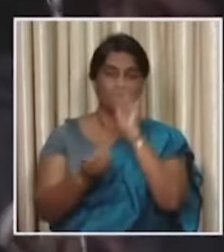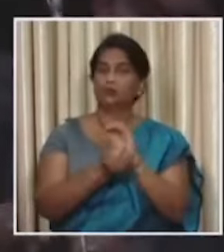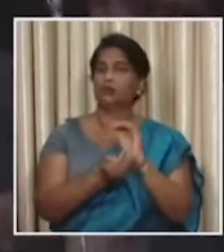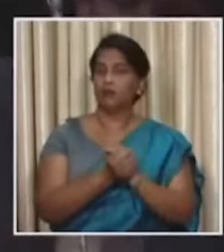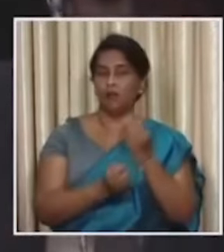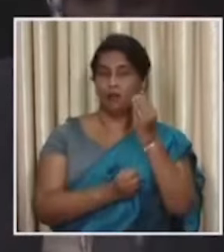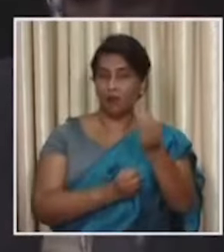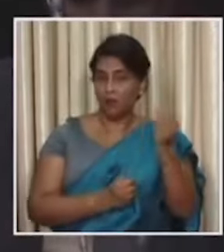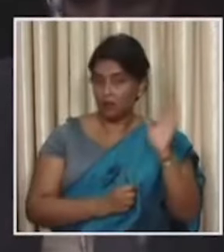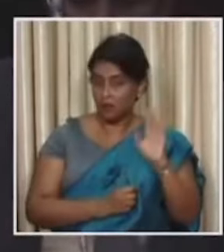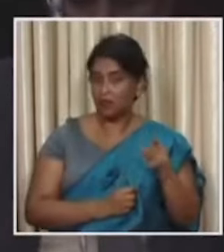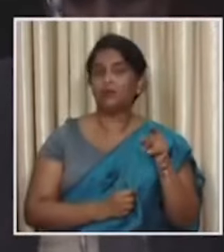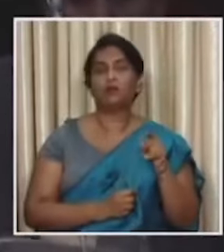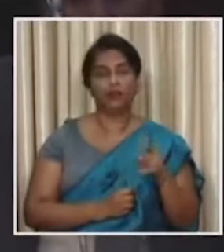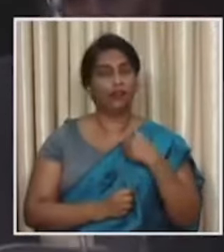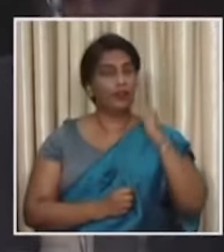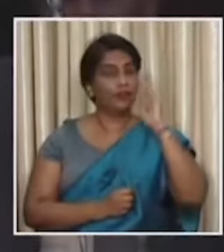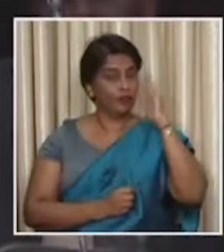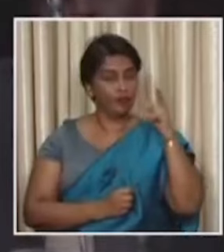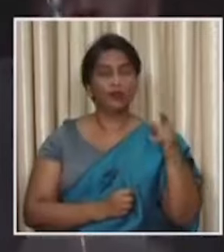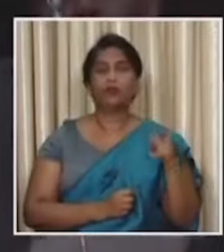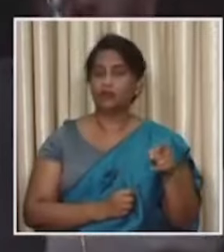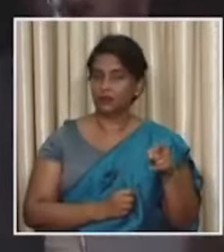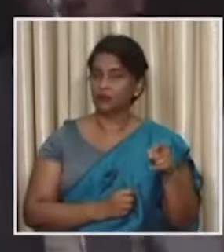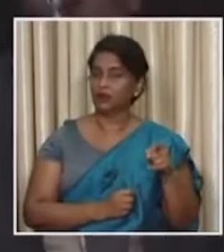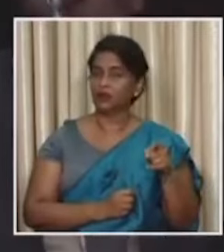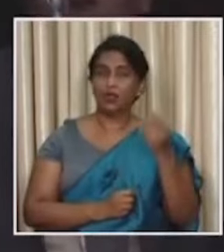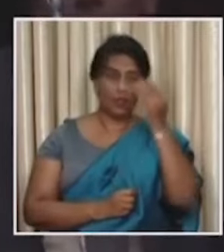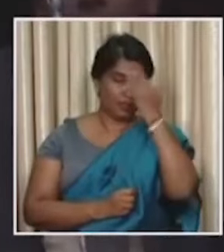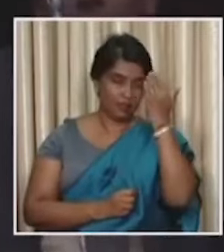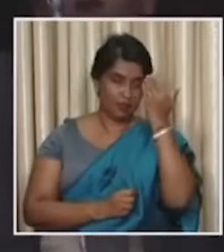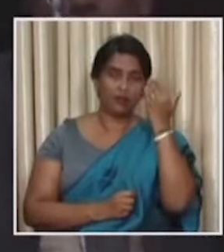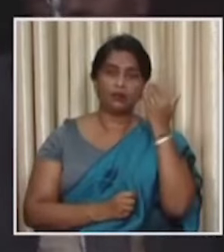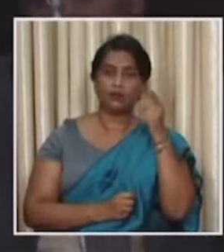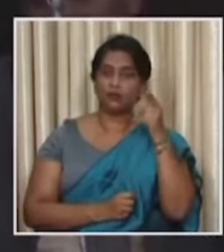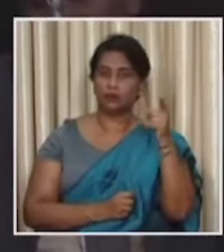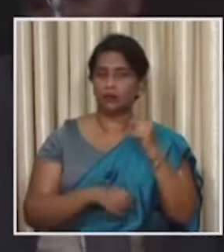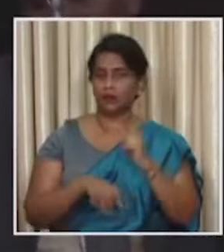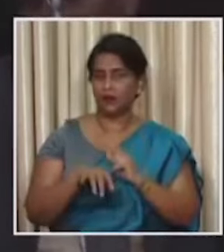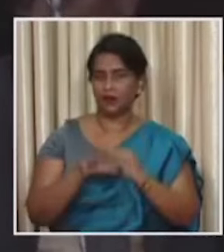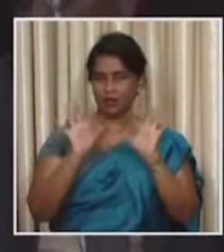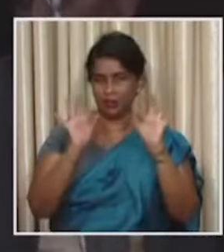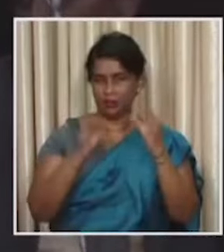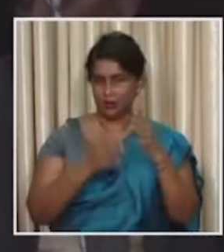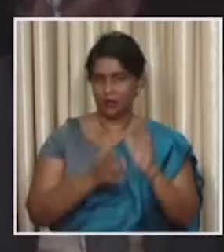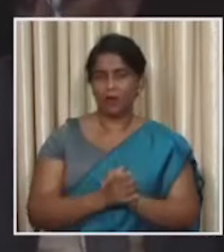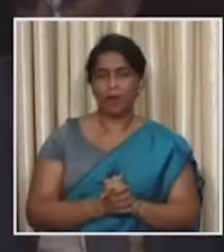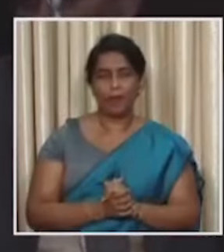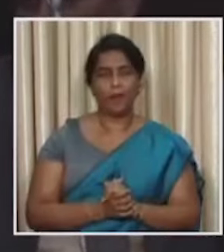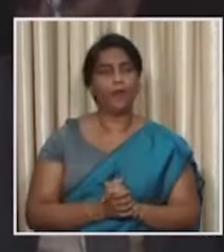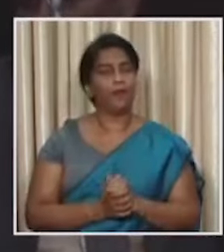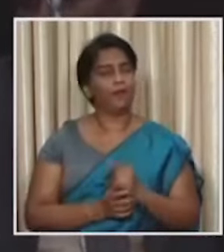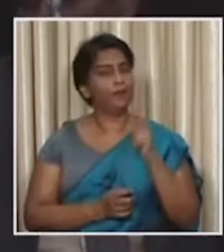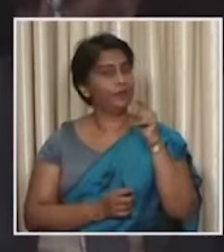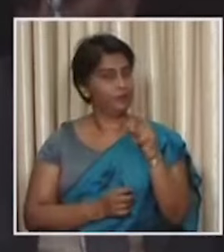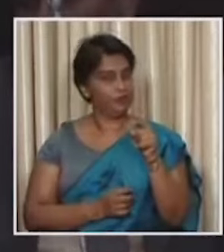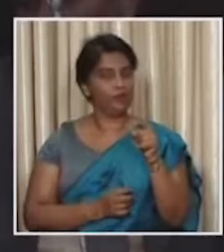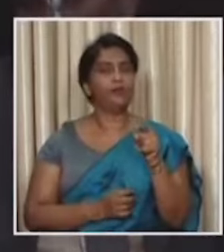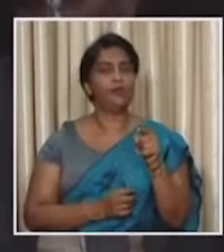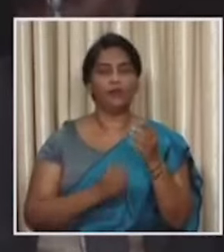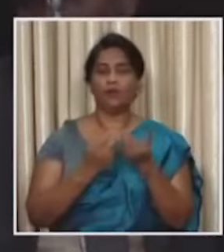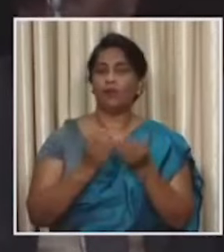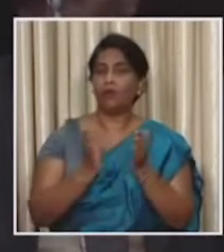people in particular, who believe that they have been... You have one more minute. Who they believe have been discriminated against.